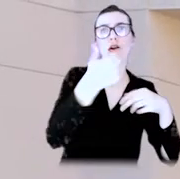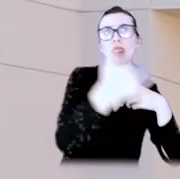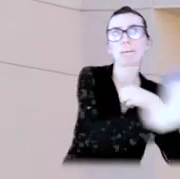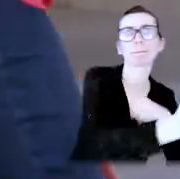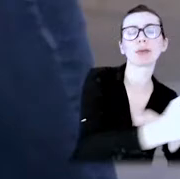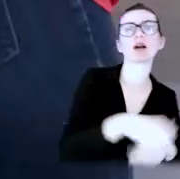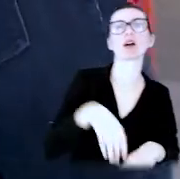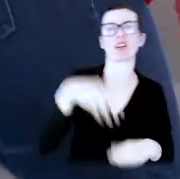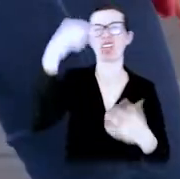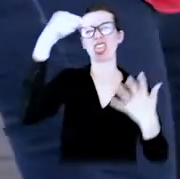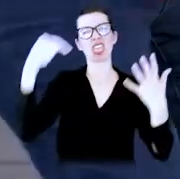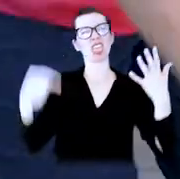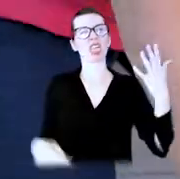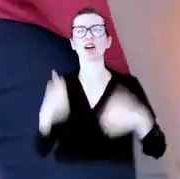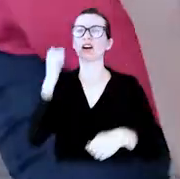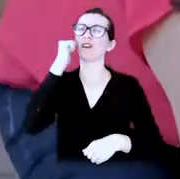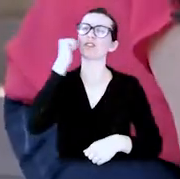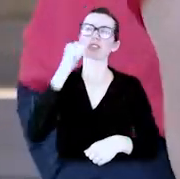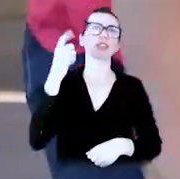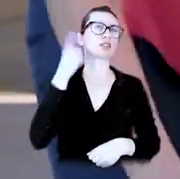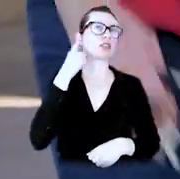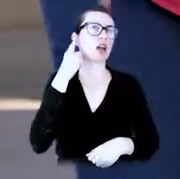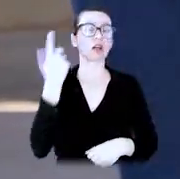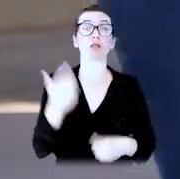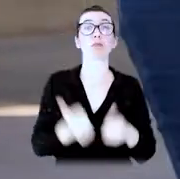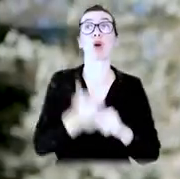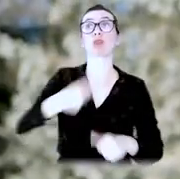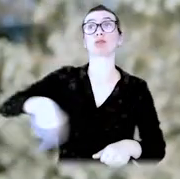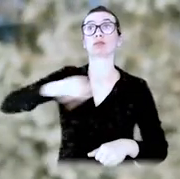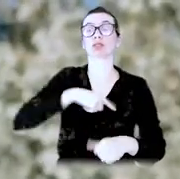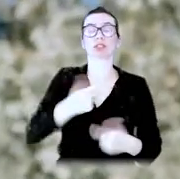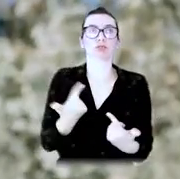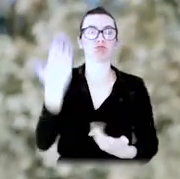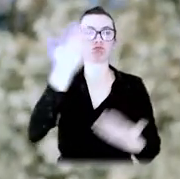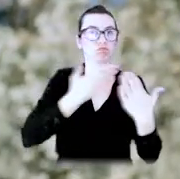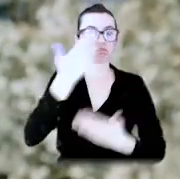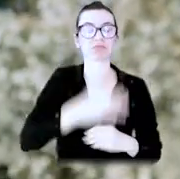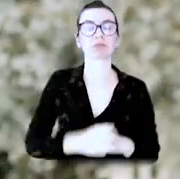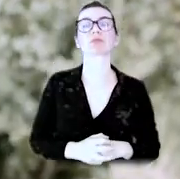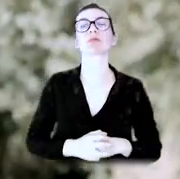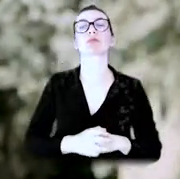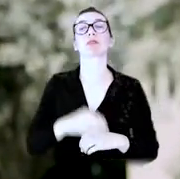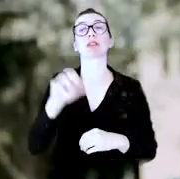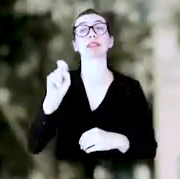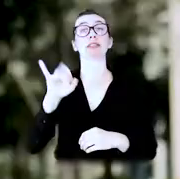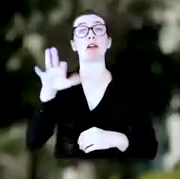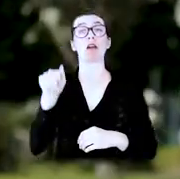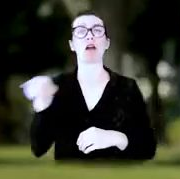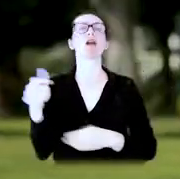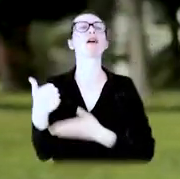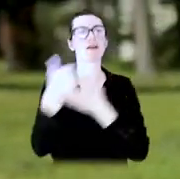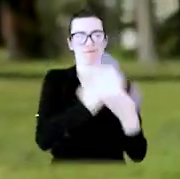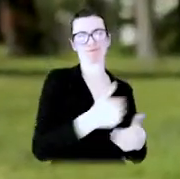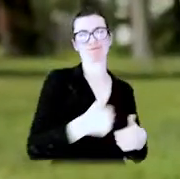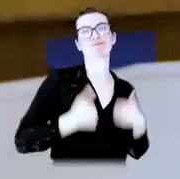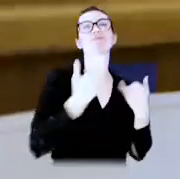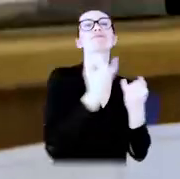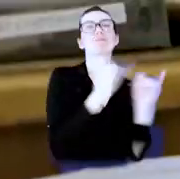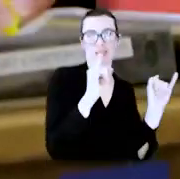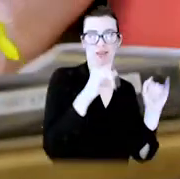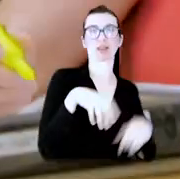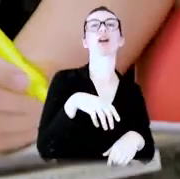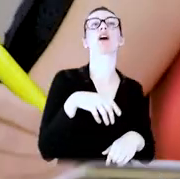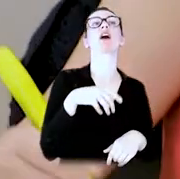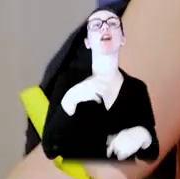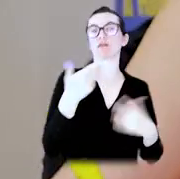many more day-to-day sounds that most of us take for granted. Sierra helps Patty live more independently, knowing she's less likely